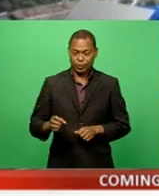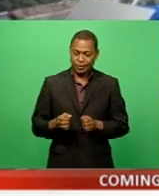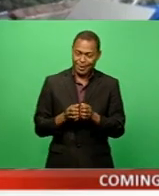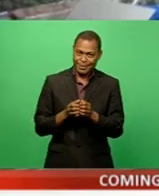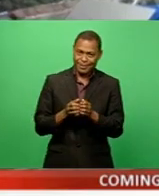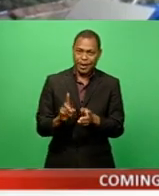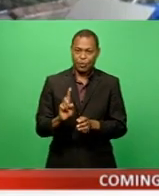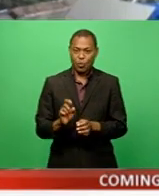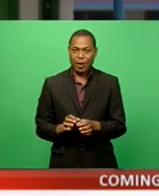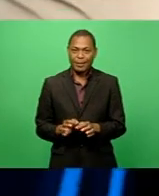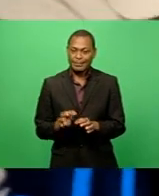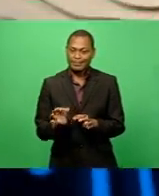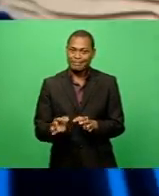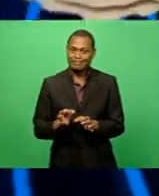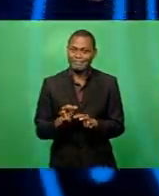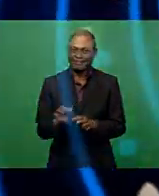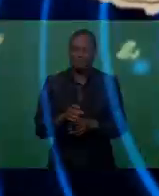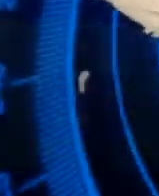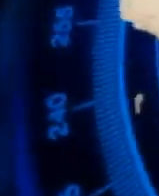seedlings.